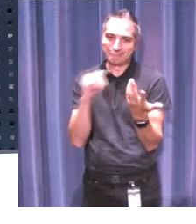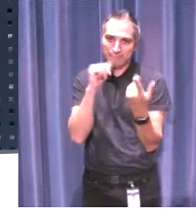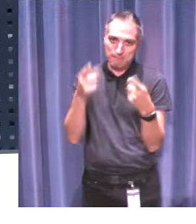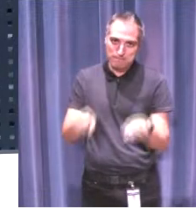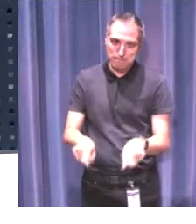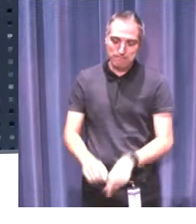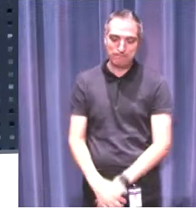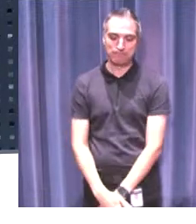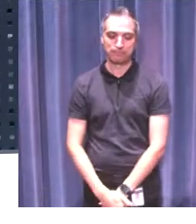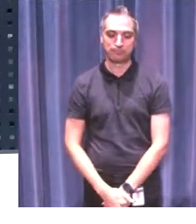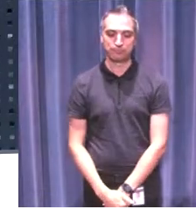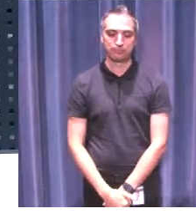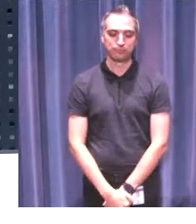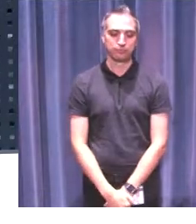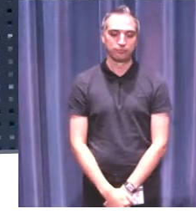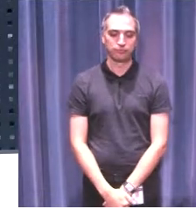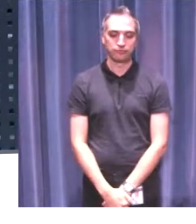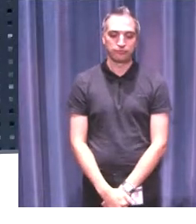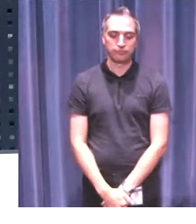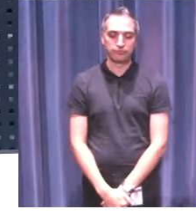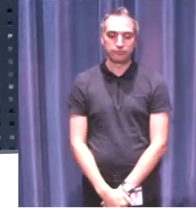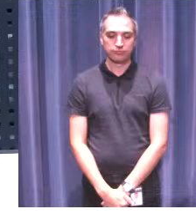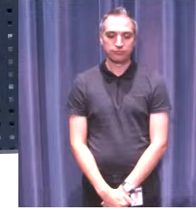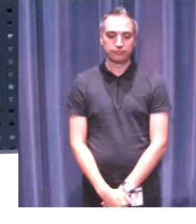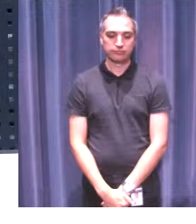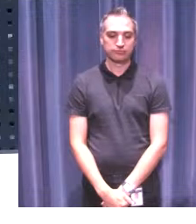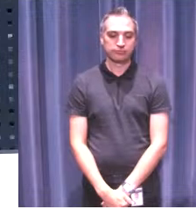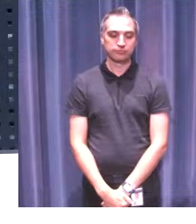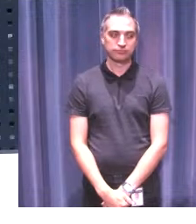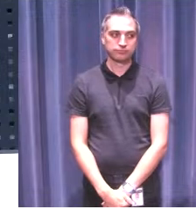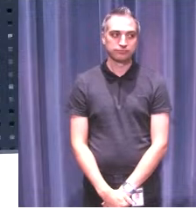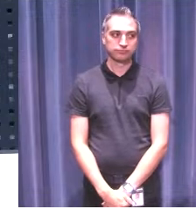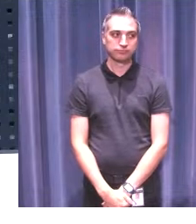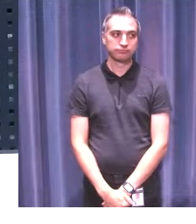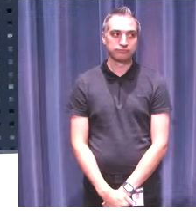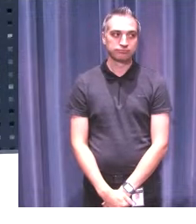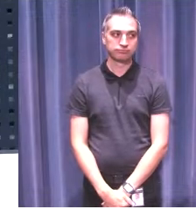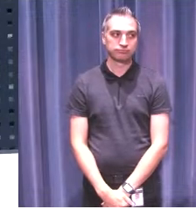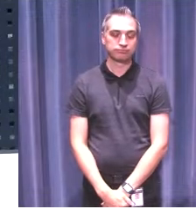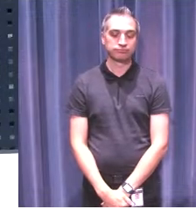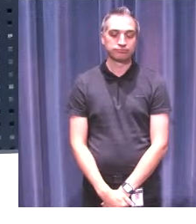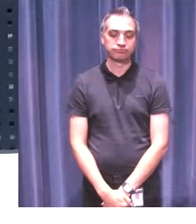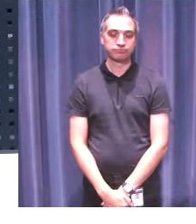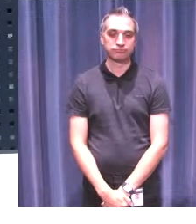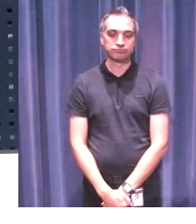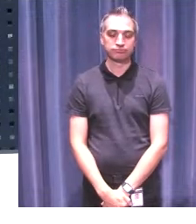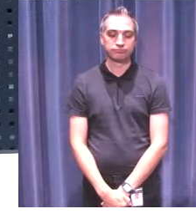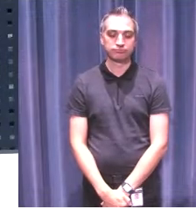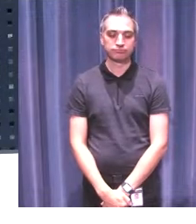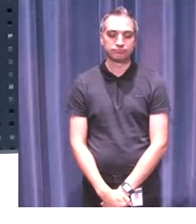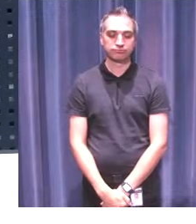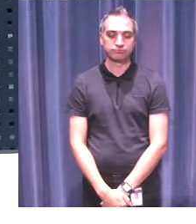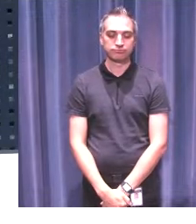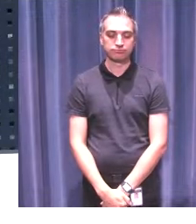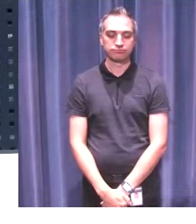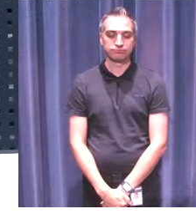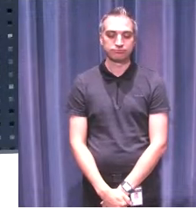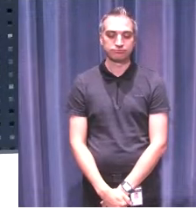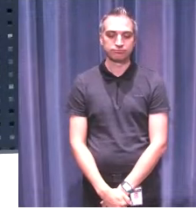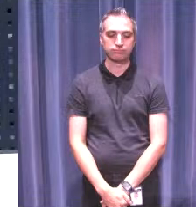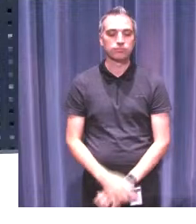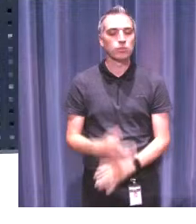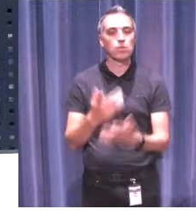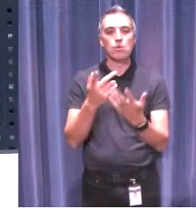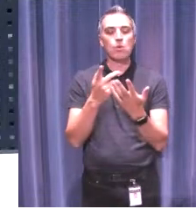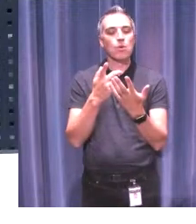So I think you can't let up, and you have to continue to press